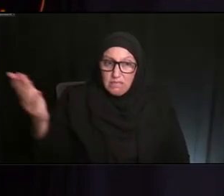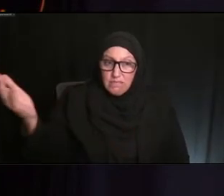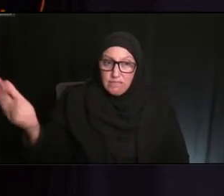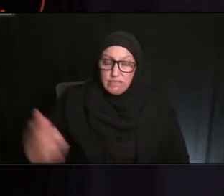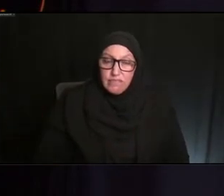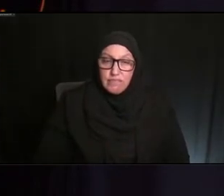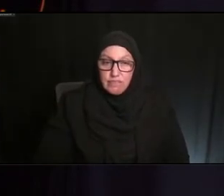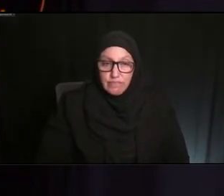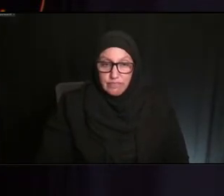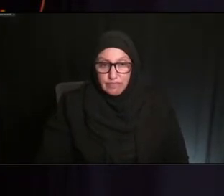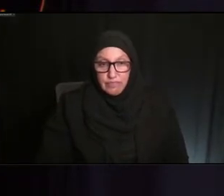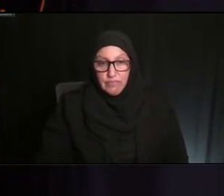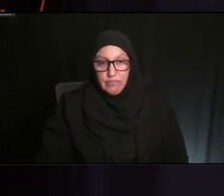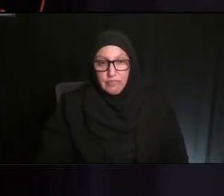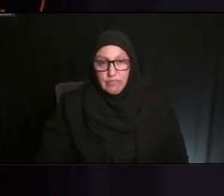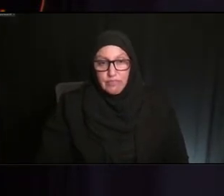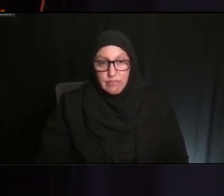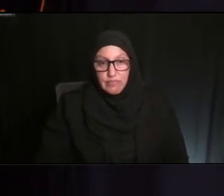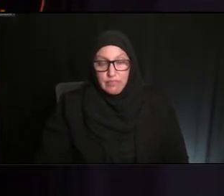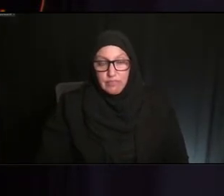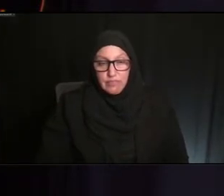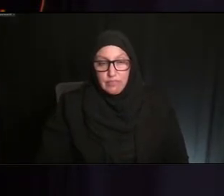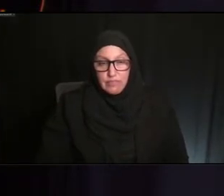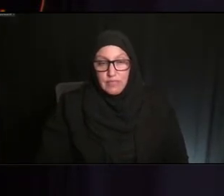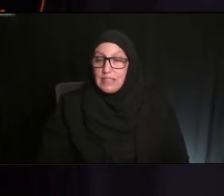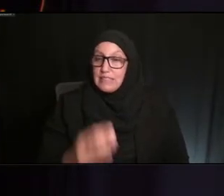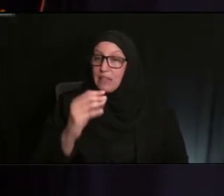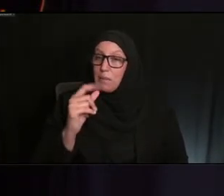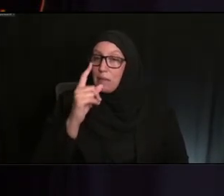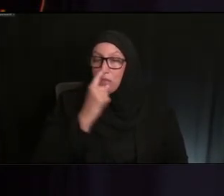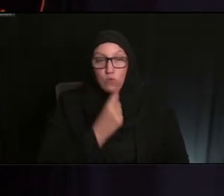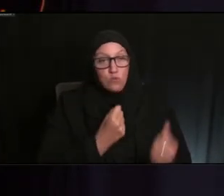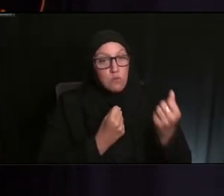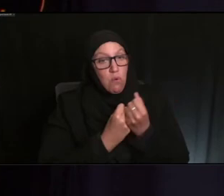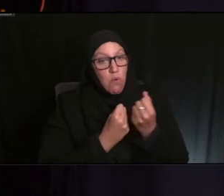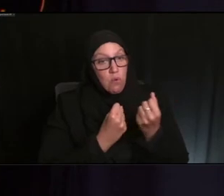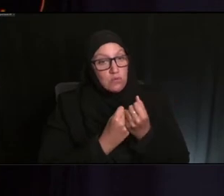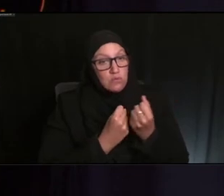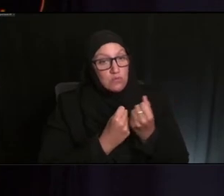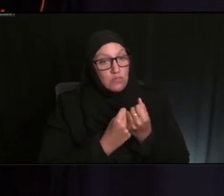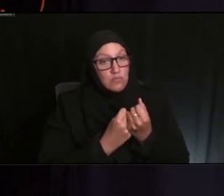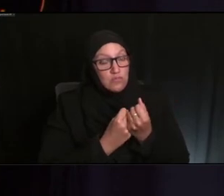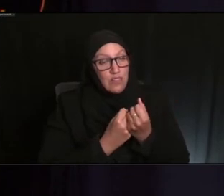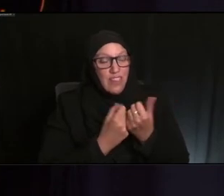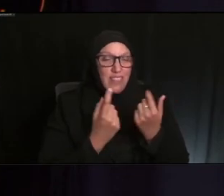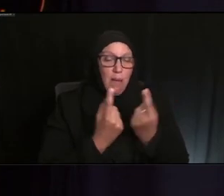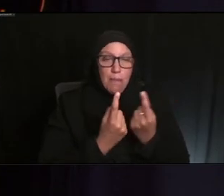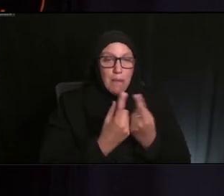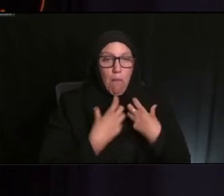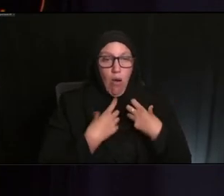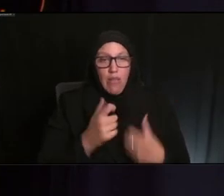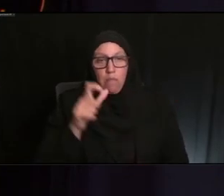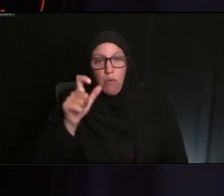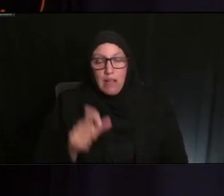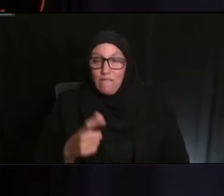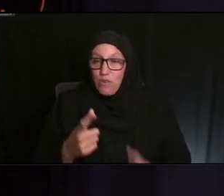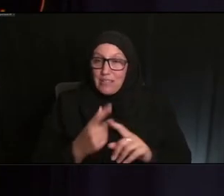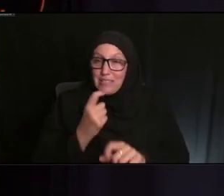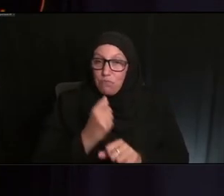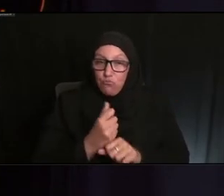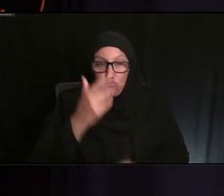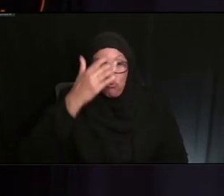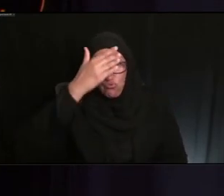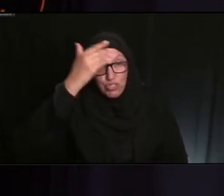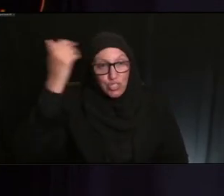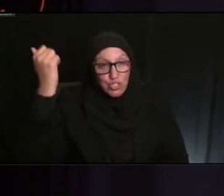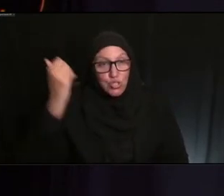support the cause more than the actual person. You know, like Christians worshipped Christ